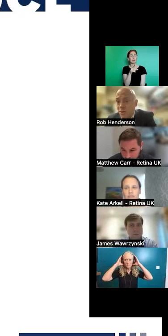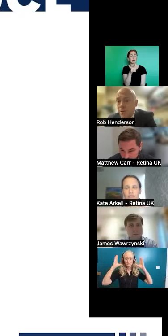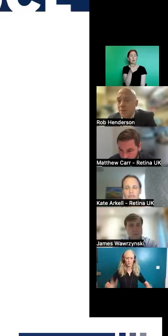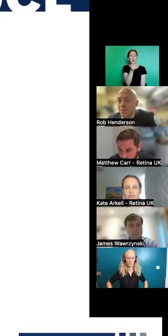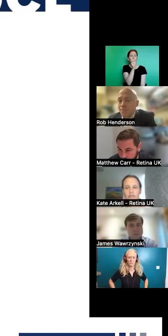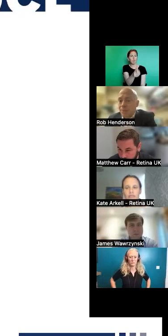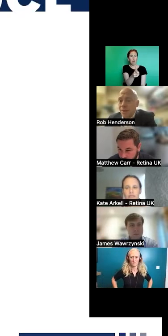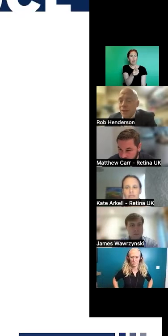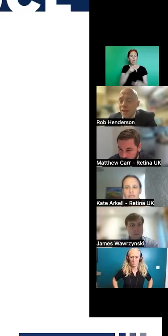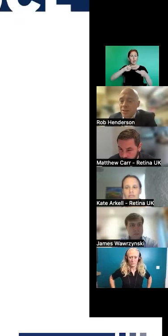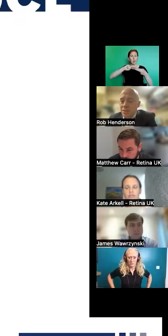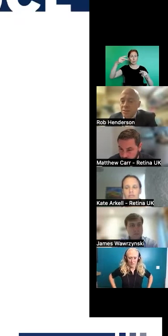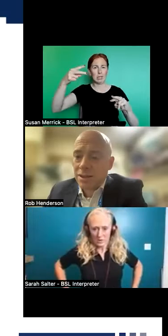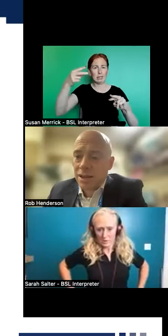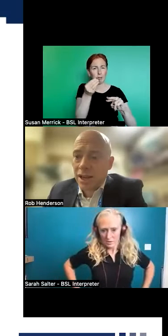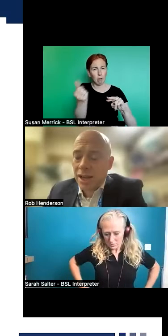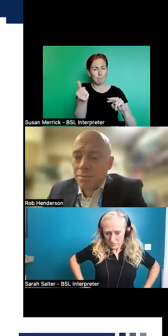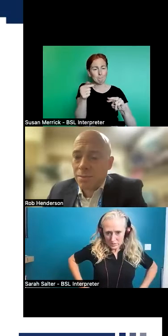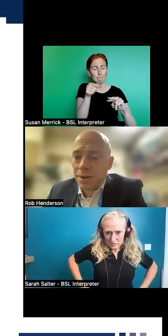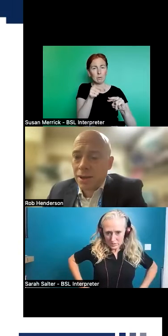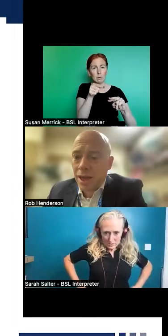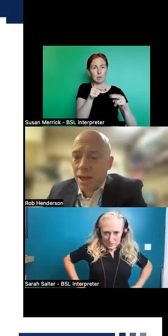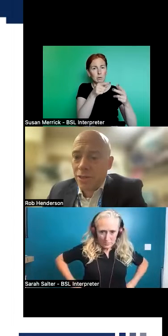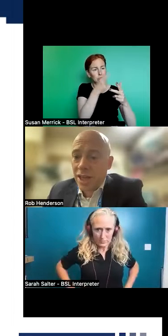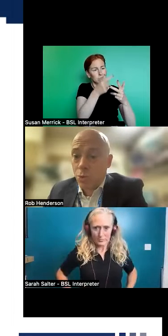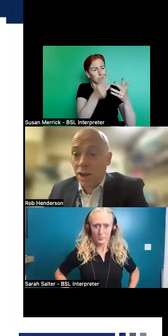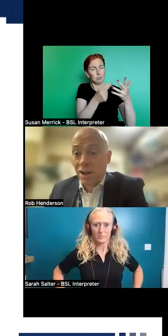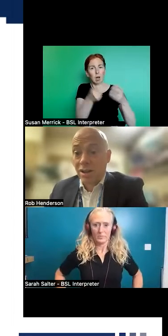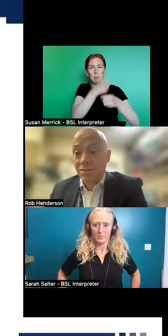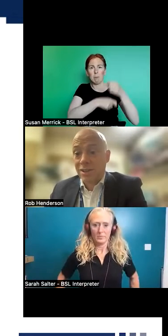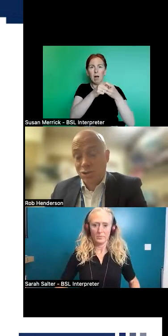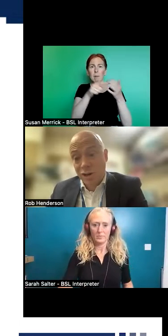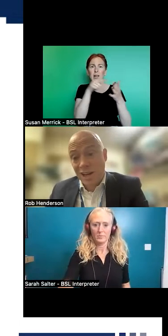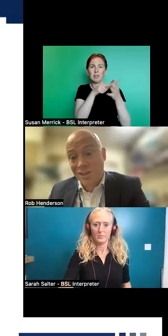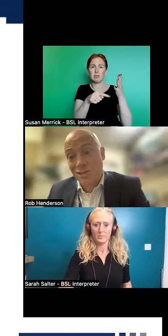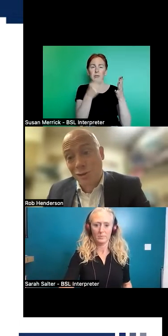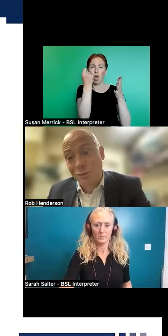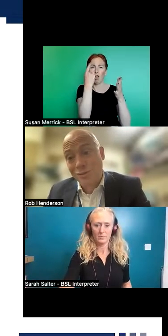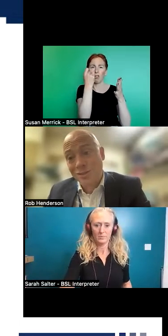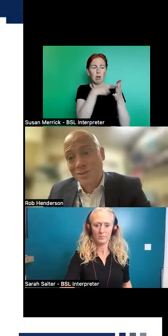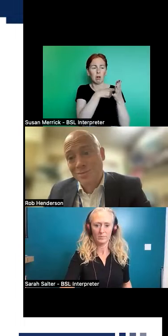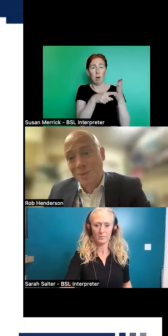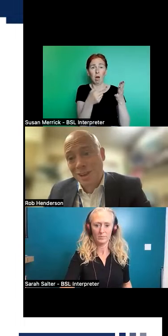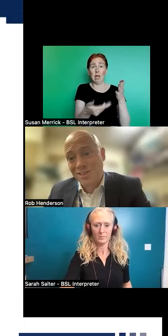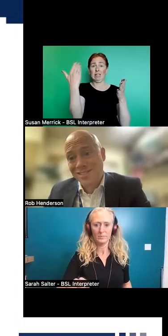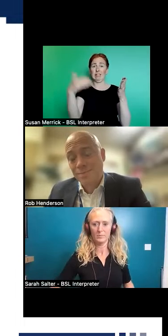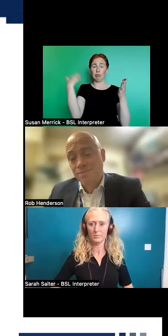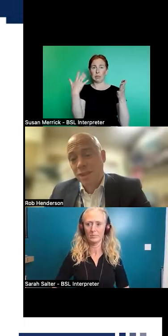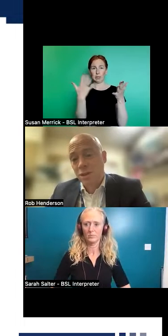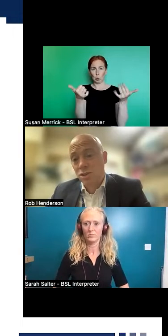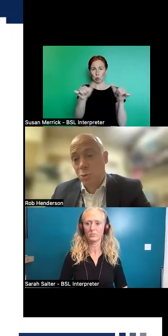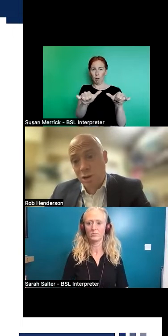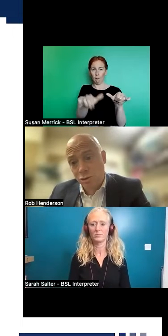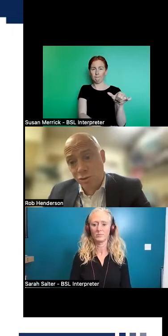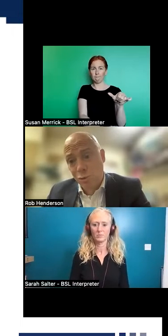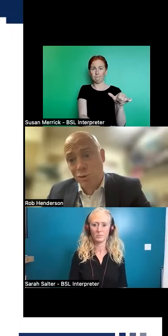understood, and they were historically unsolved patients.